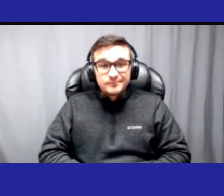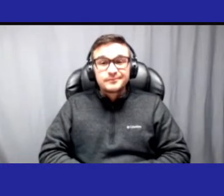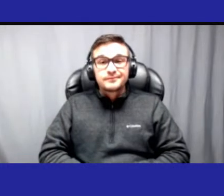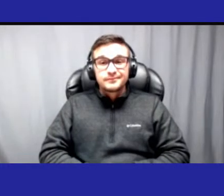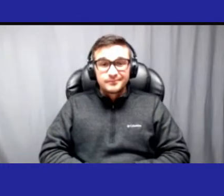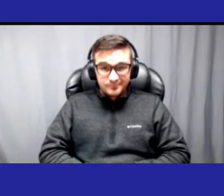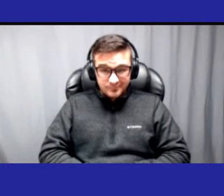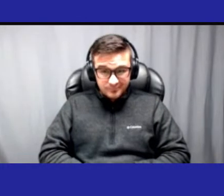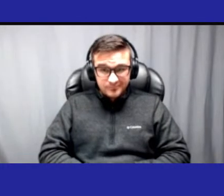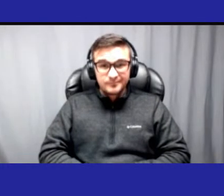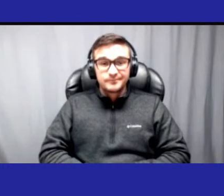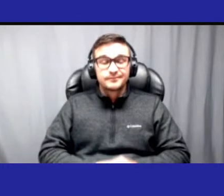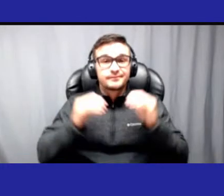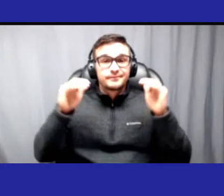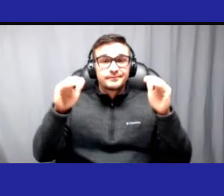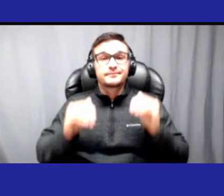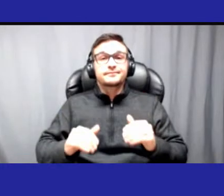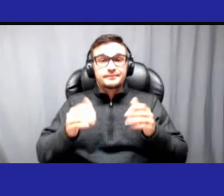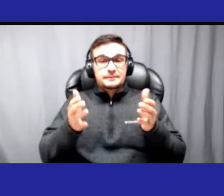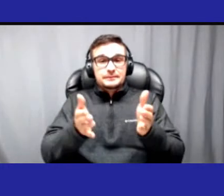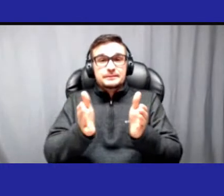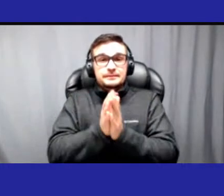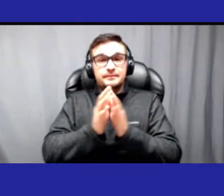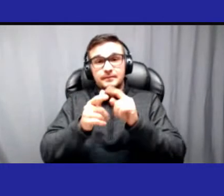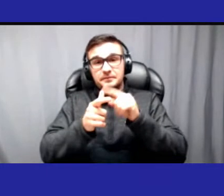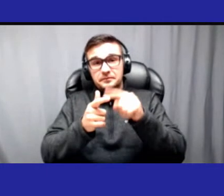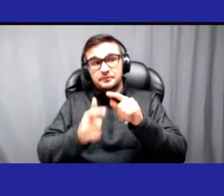pass the baton to Dr. Stephen Pulitzer.